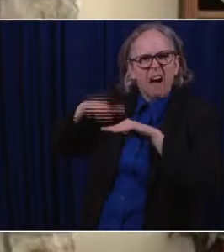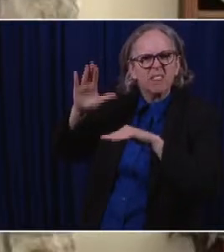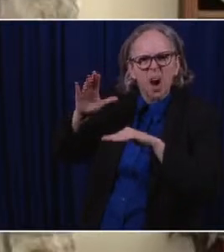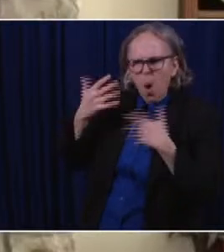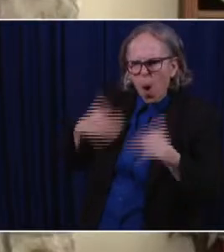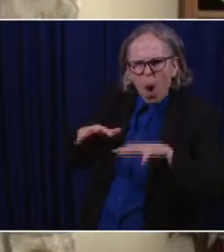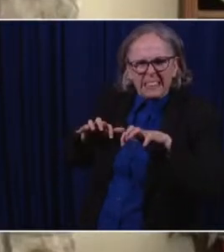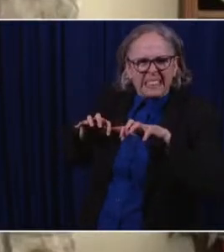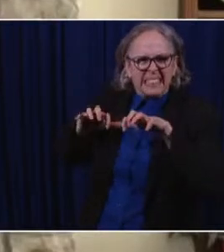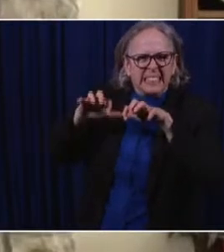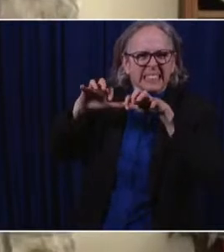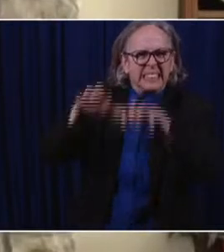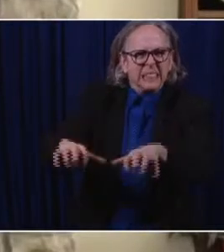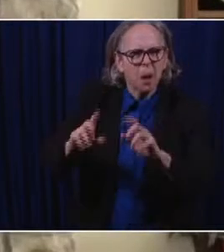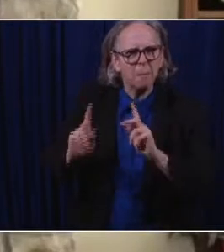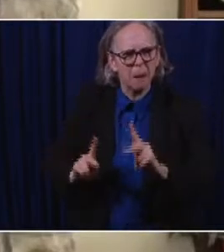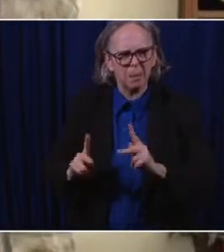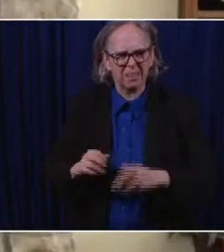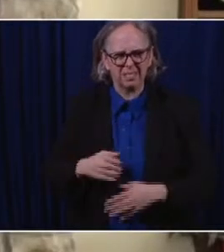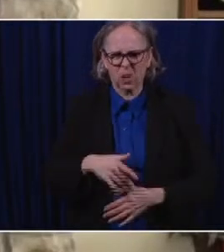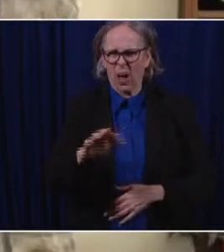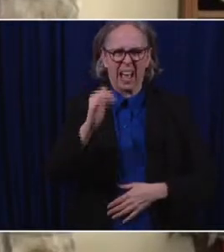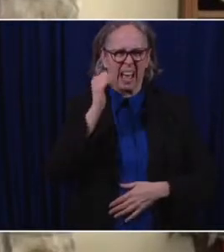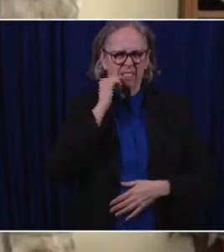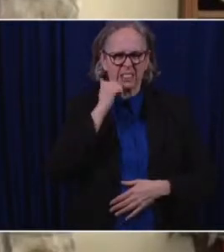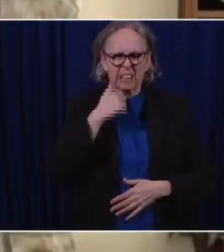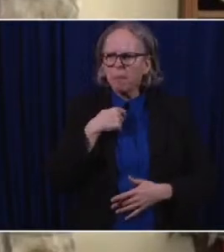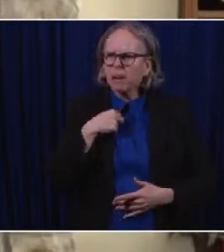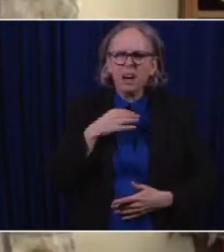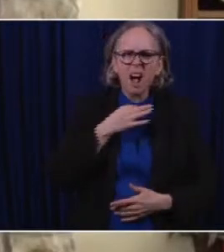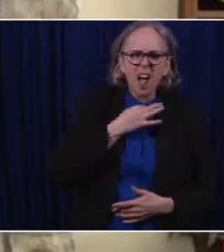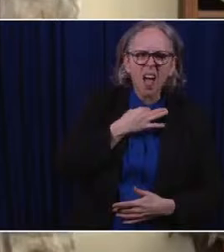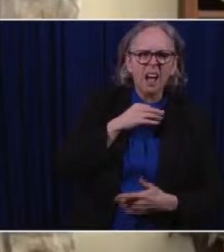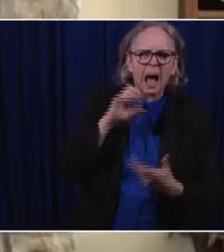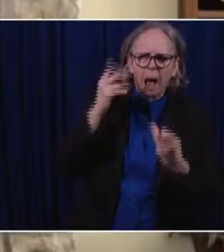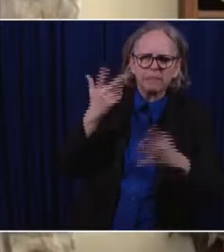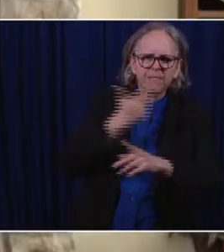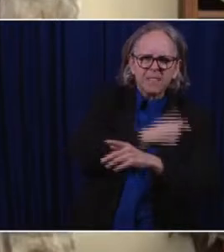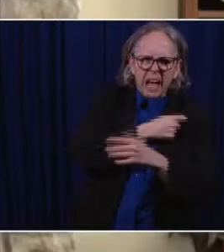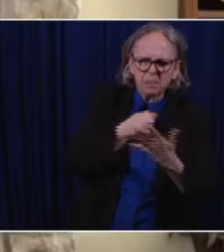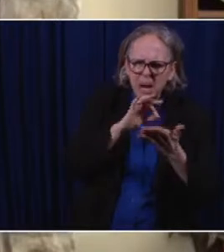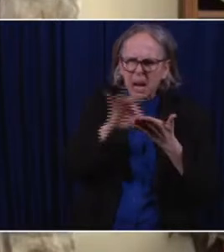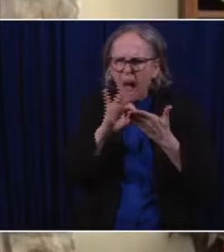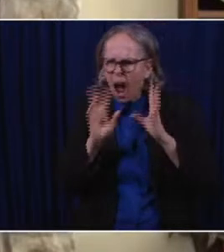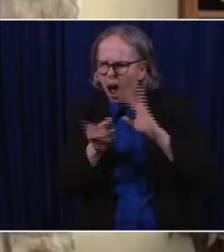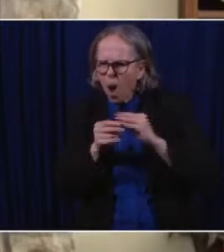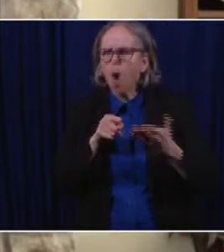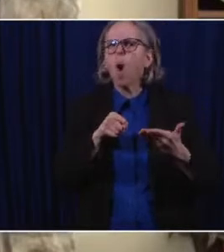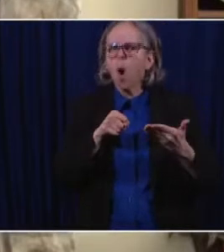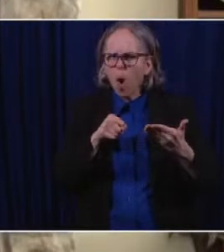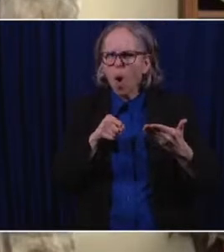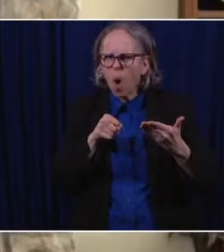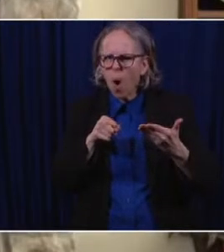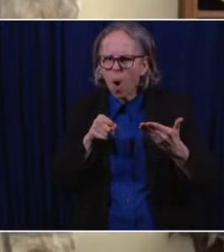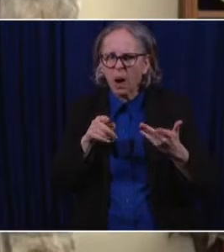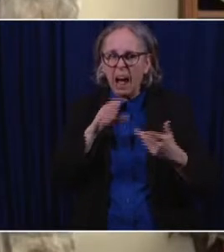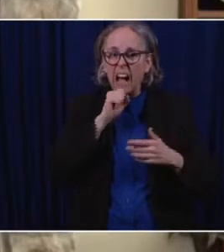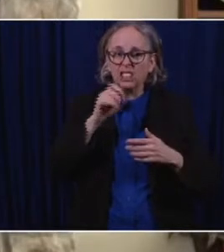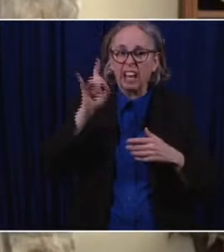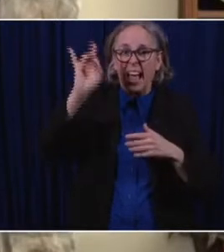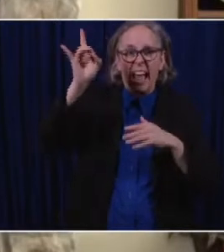watching the numbers every day. As we saw, our people 80 and over, I think, went